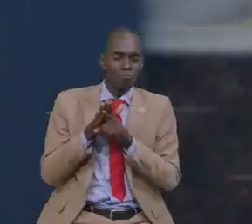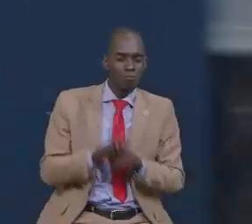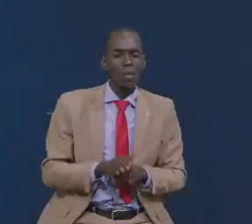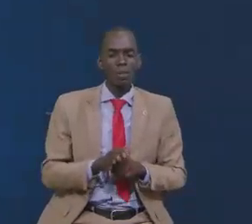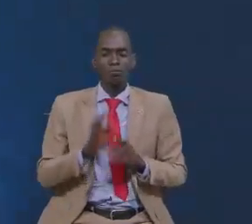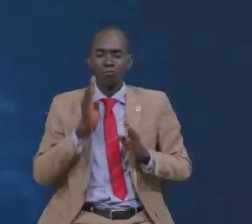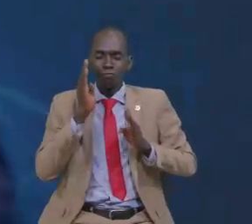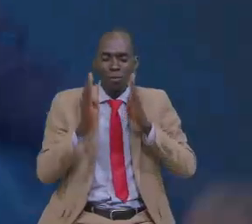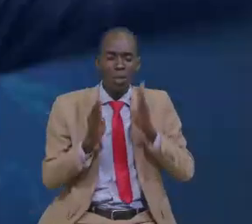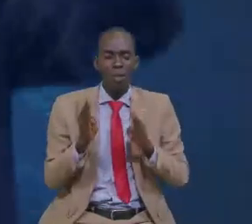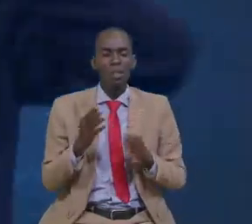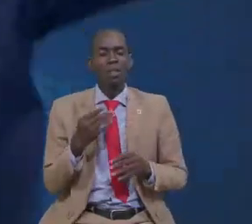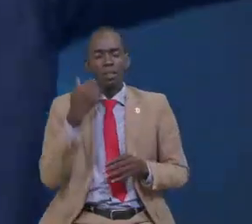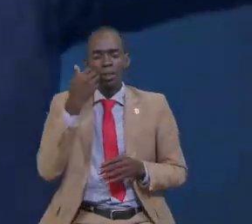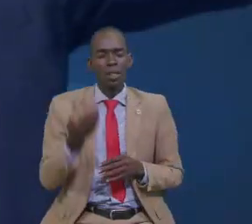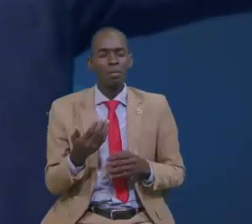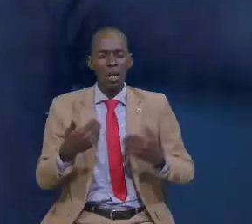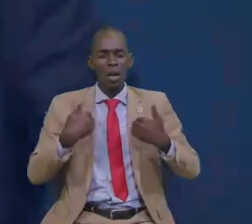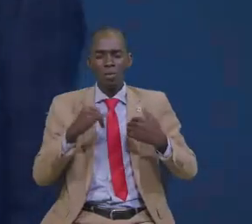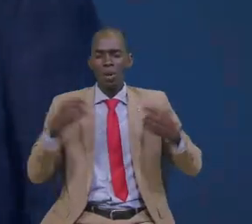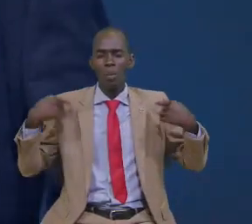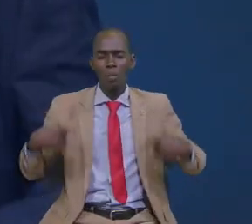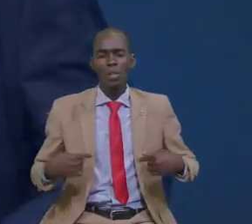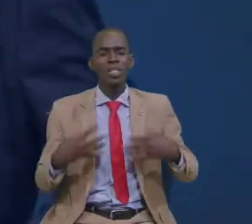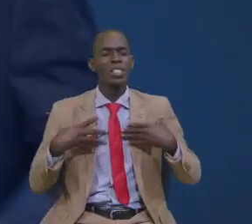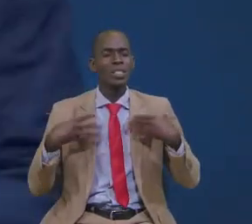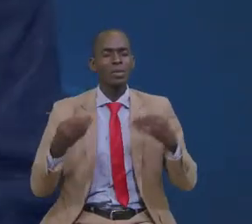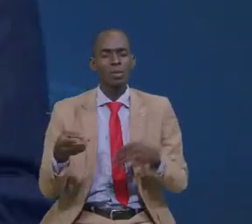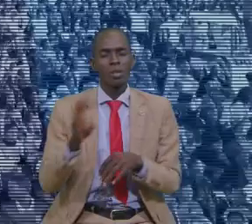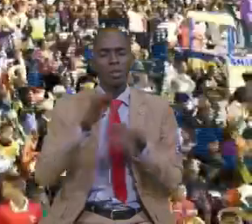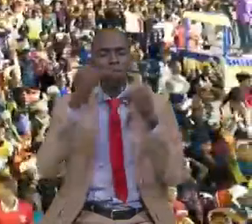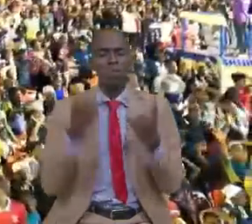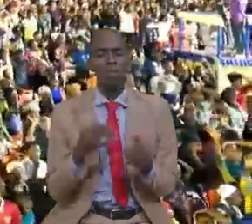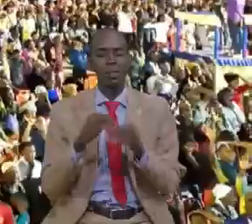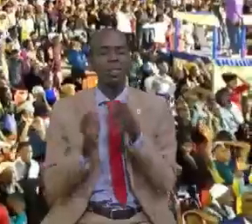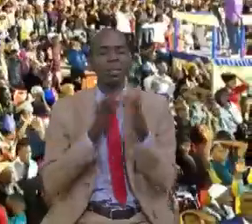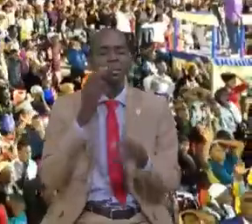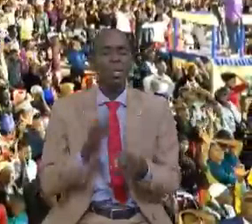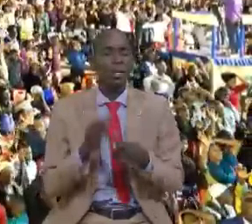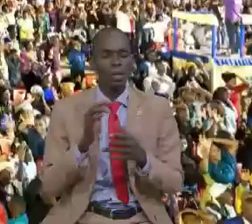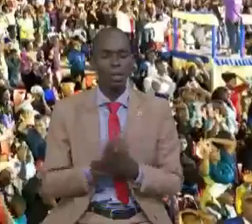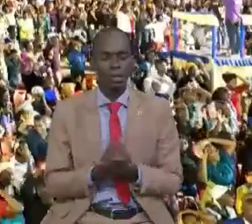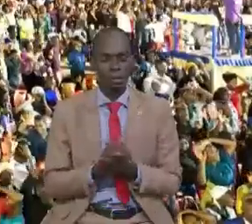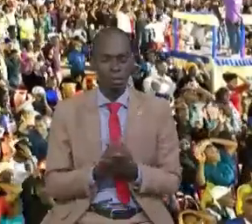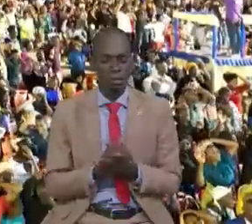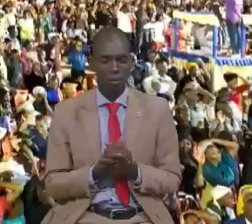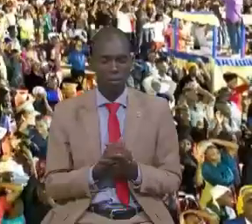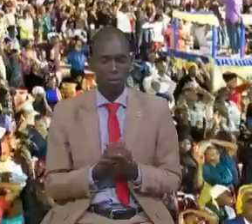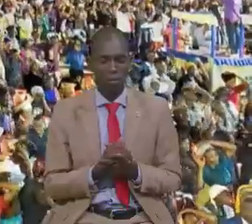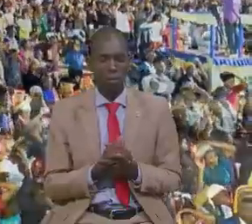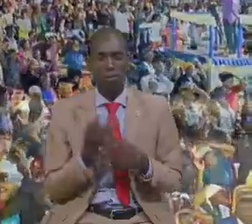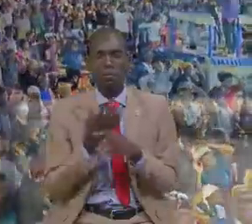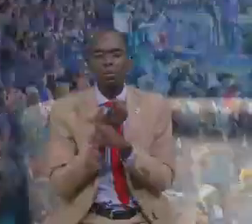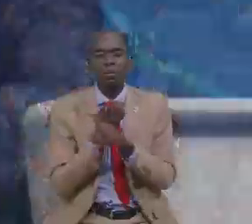tormented have been paid heal them now in Jesus name deliver